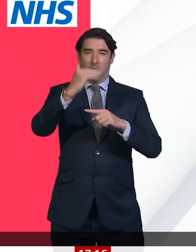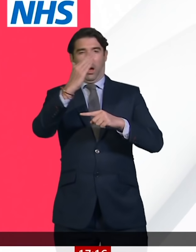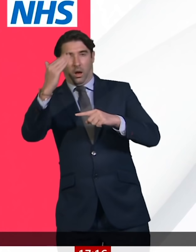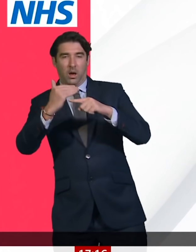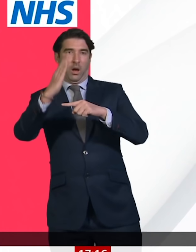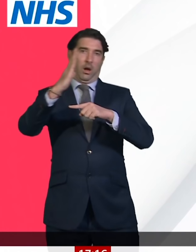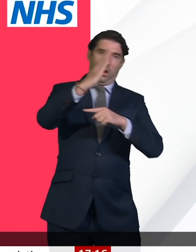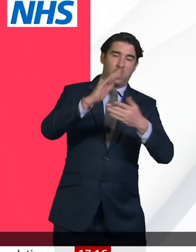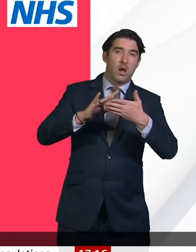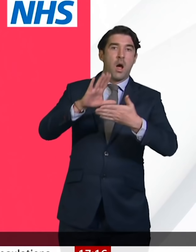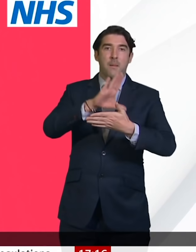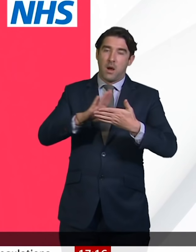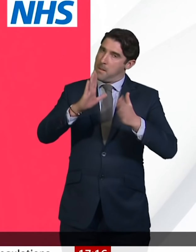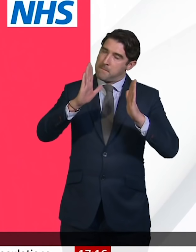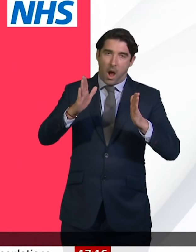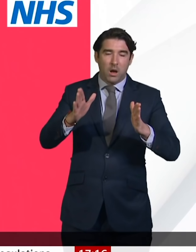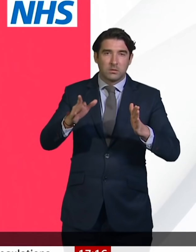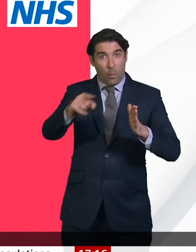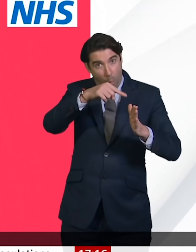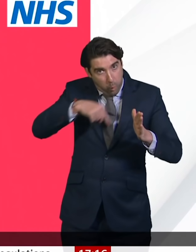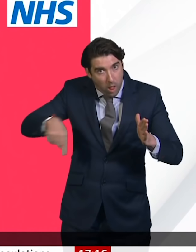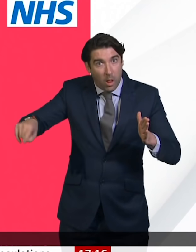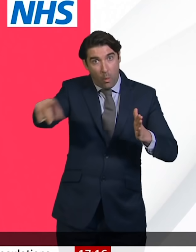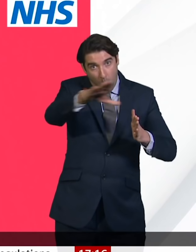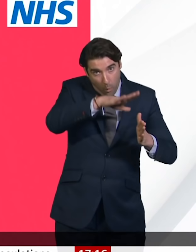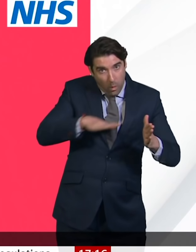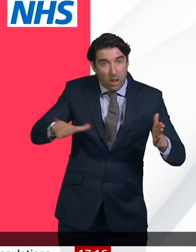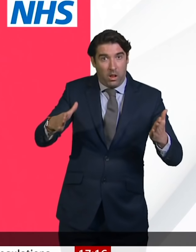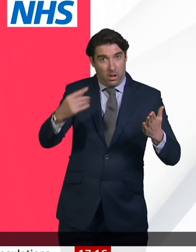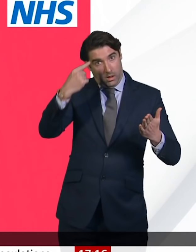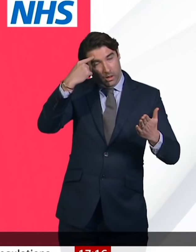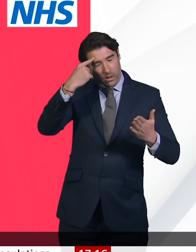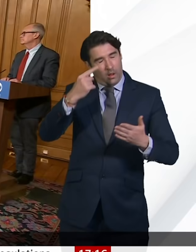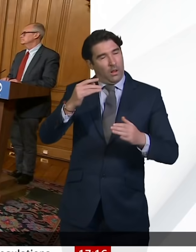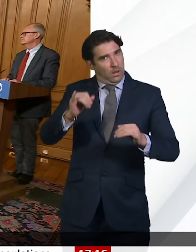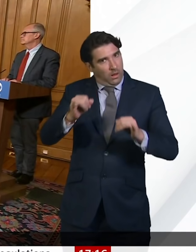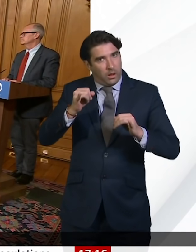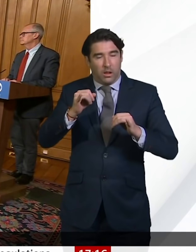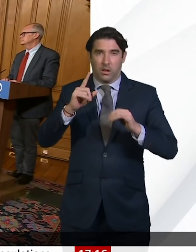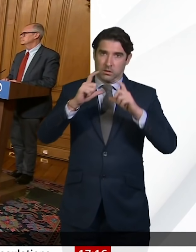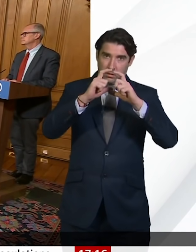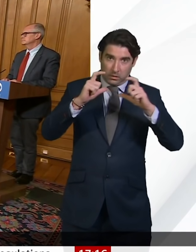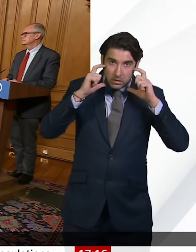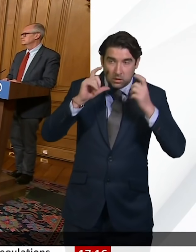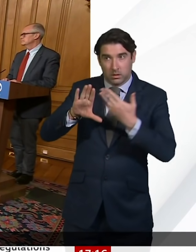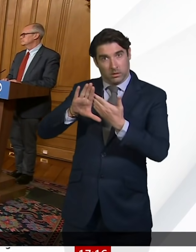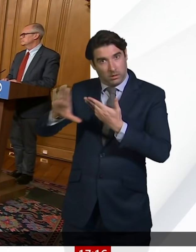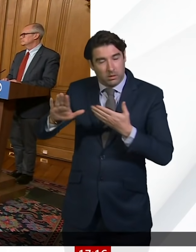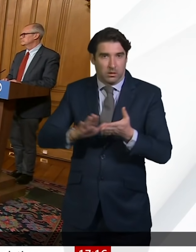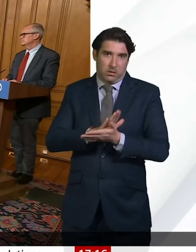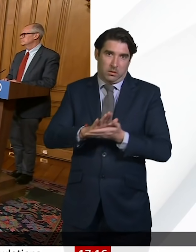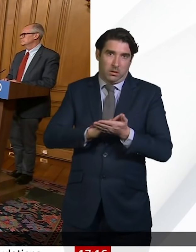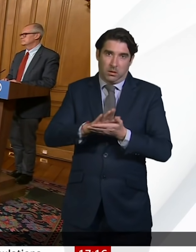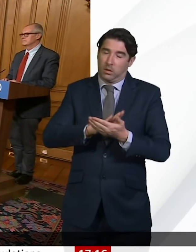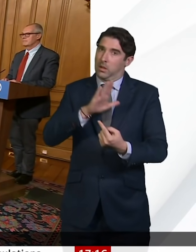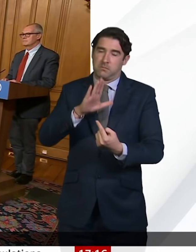take all of the various issues about social distancing and hands, face and space very seriously. Thank you very much. Thanks very